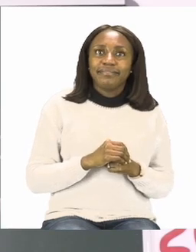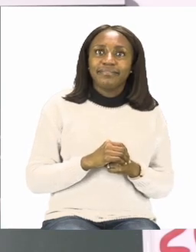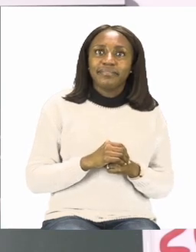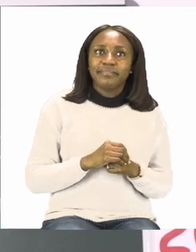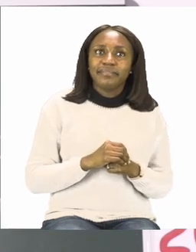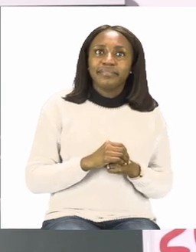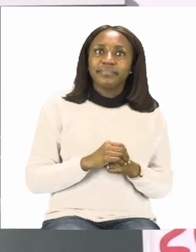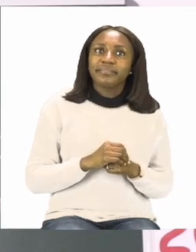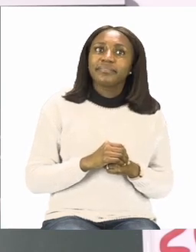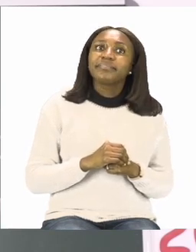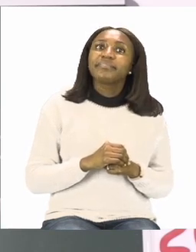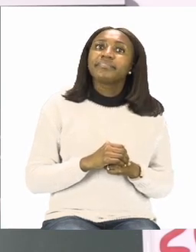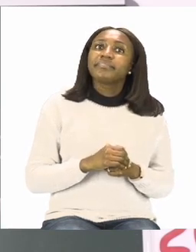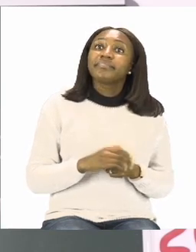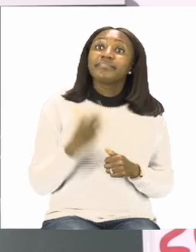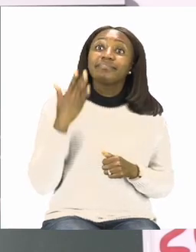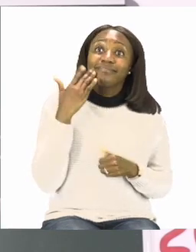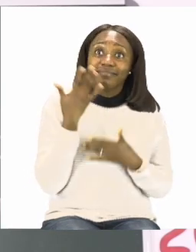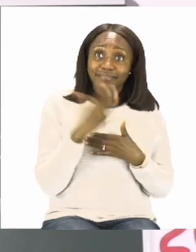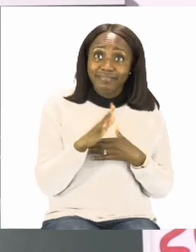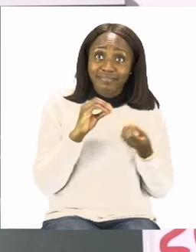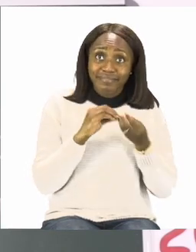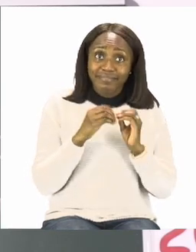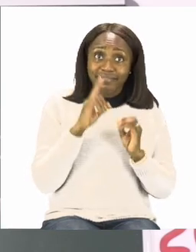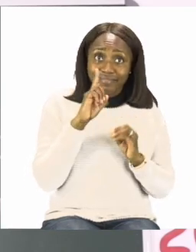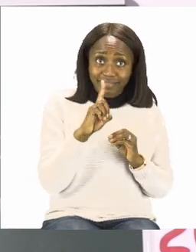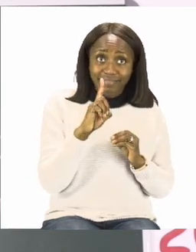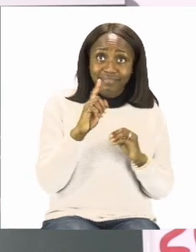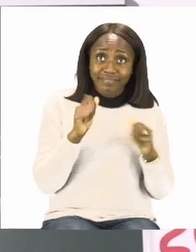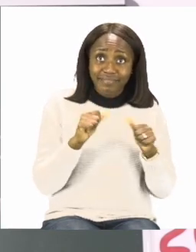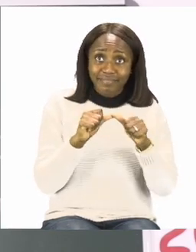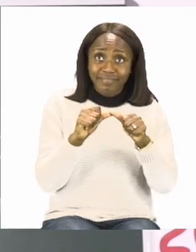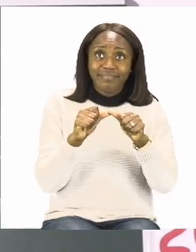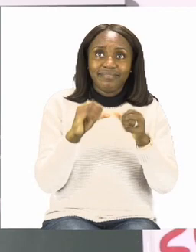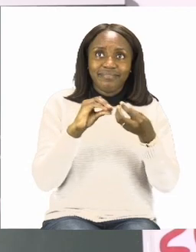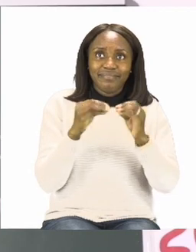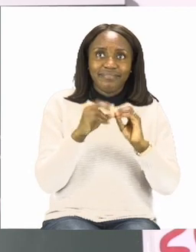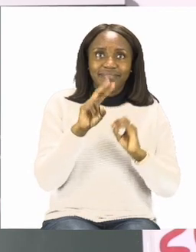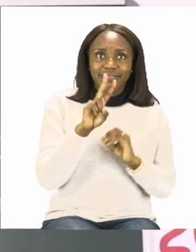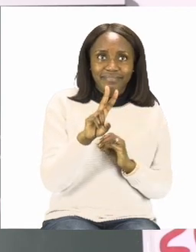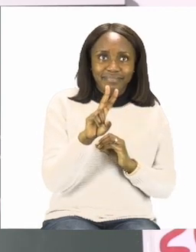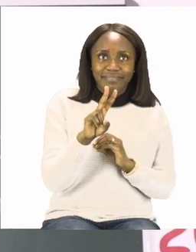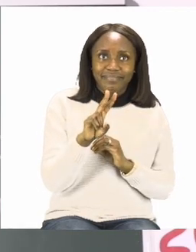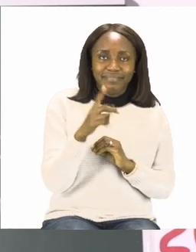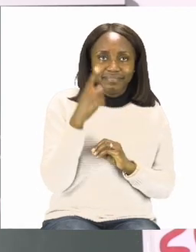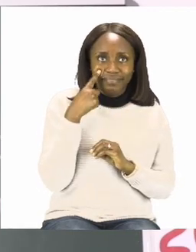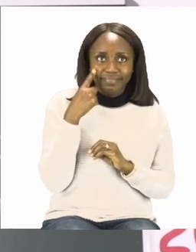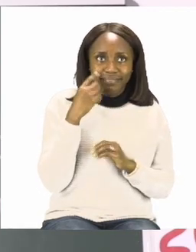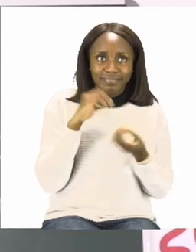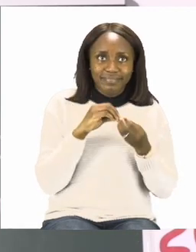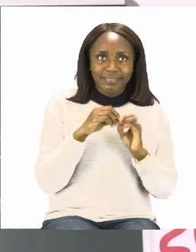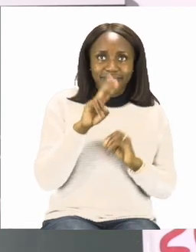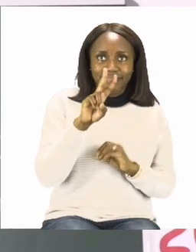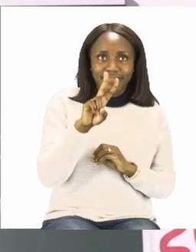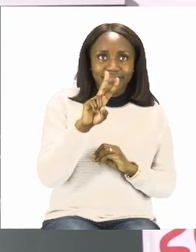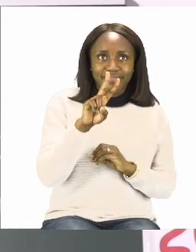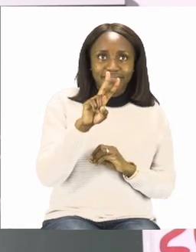then when you're done answering number 1, you can move to number 2. Let's take a look at what number 2